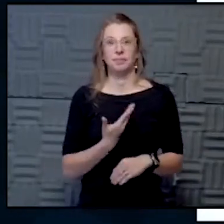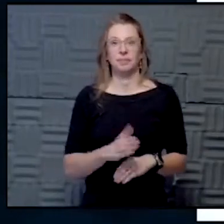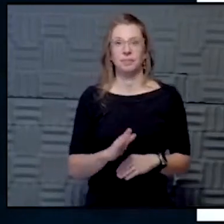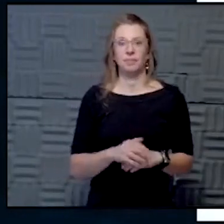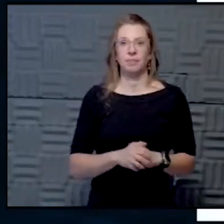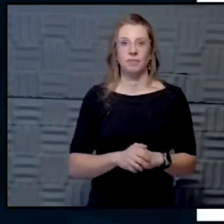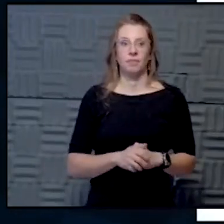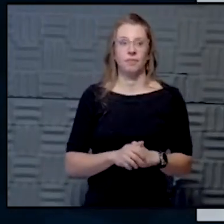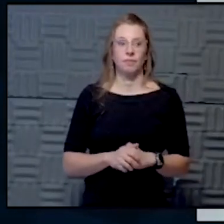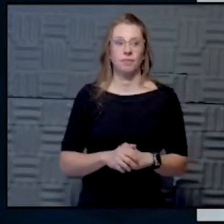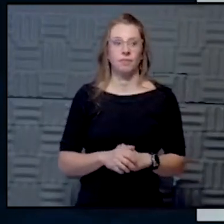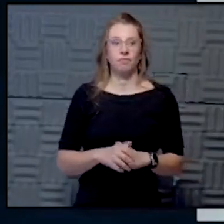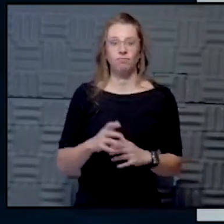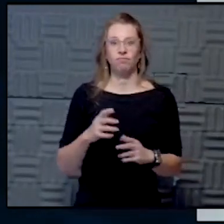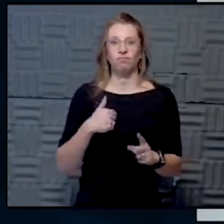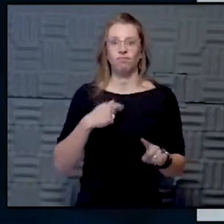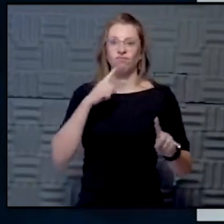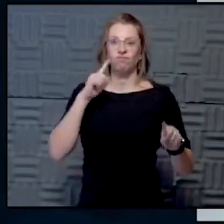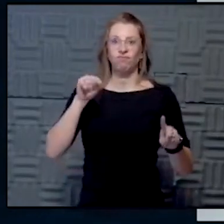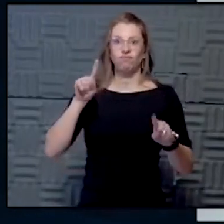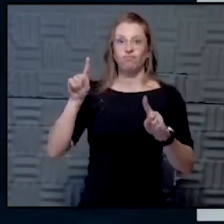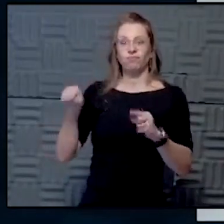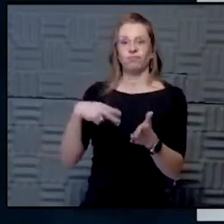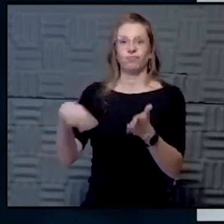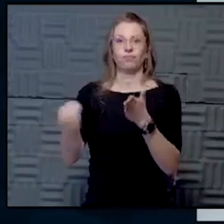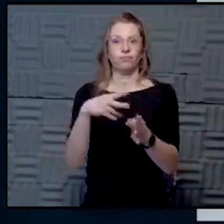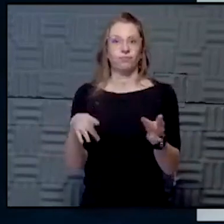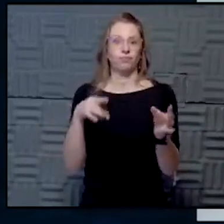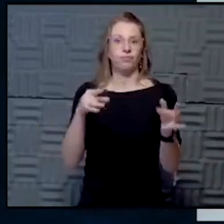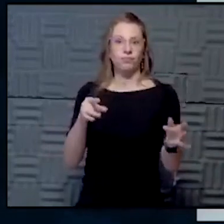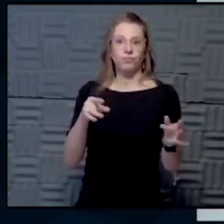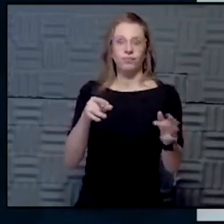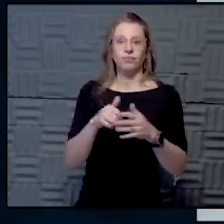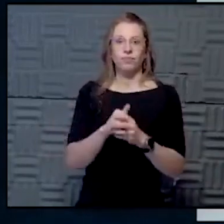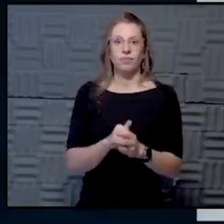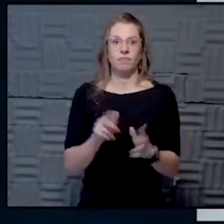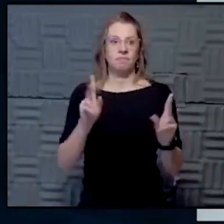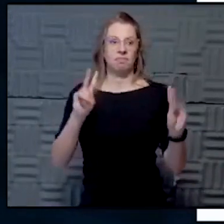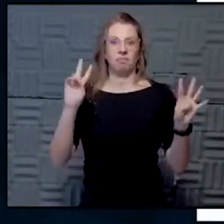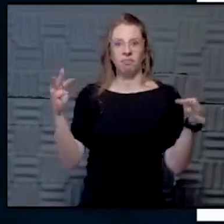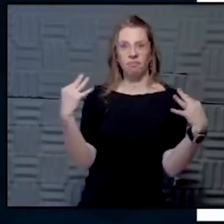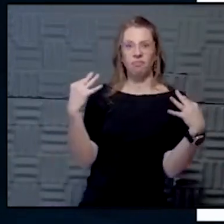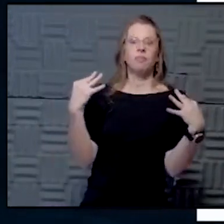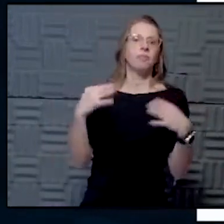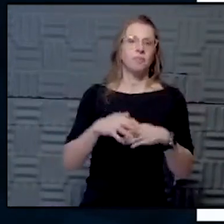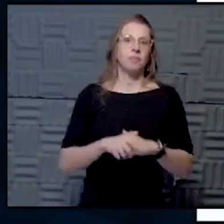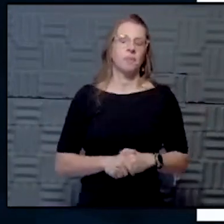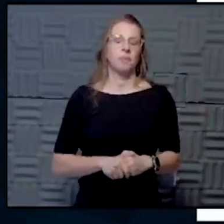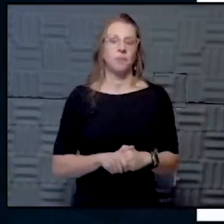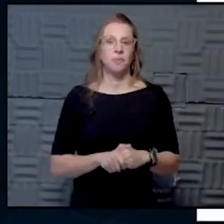I call the shots, I drop it like it's hot. I'm a force to be reckoned with.